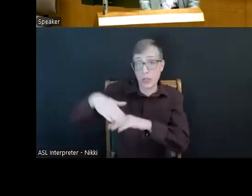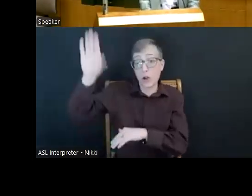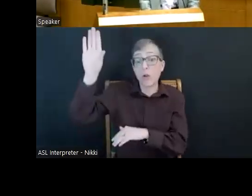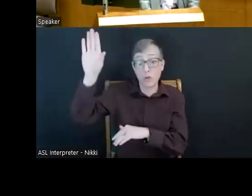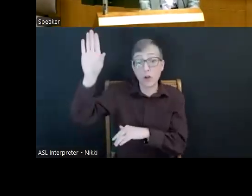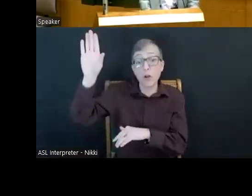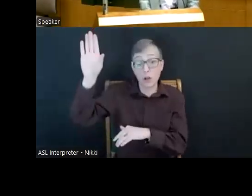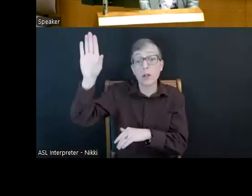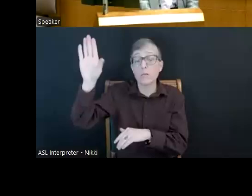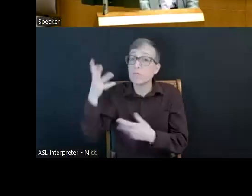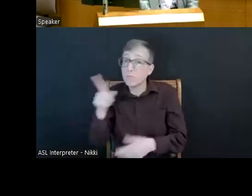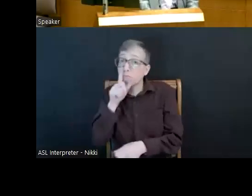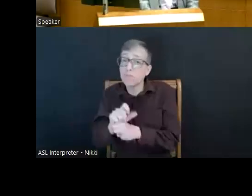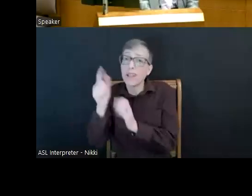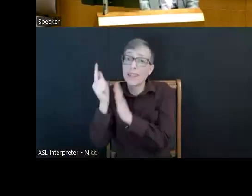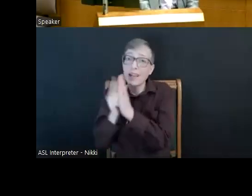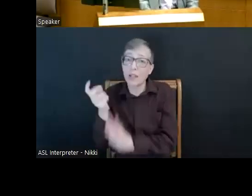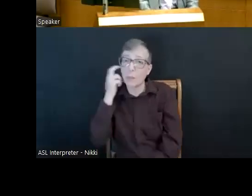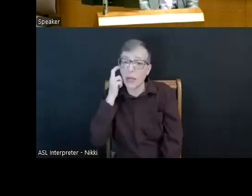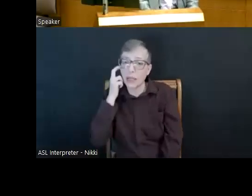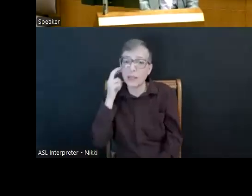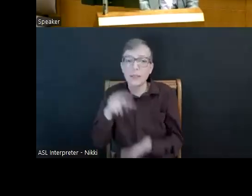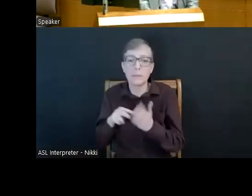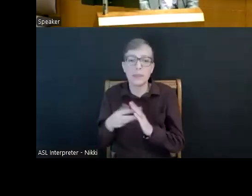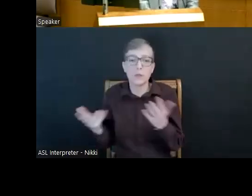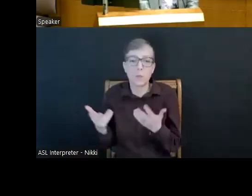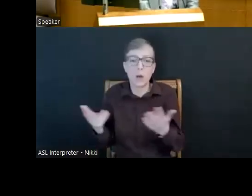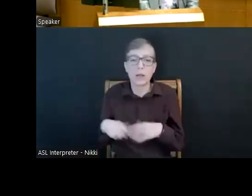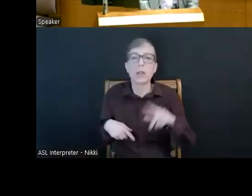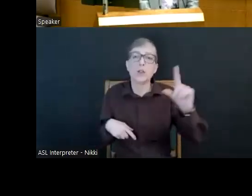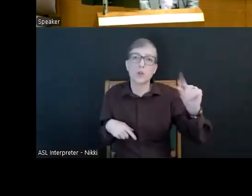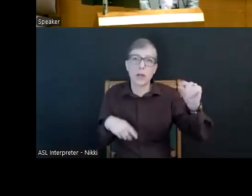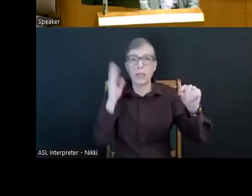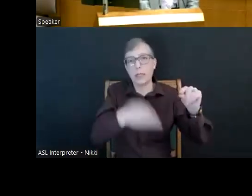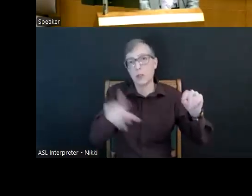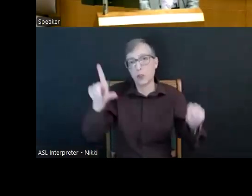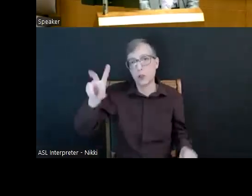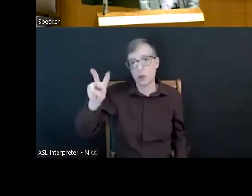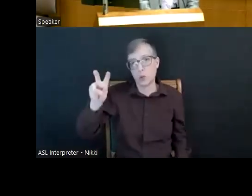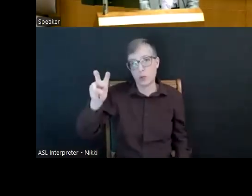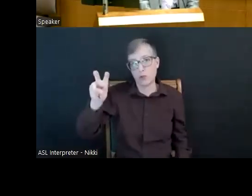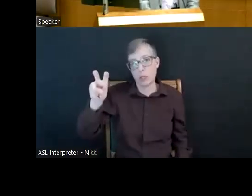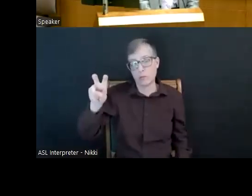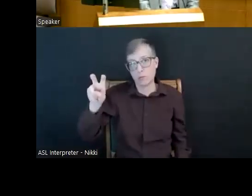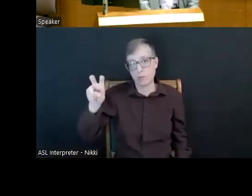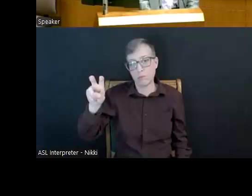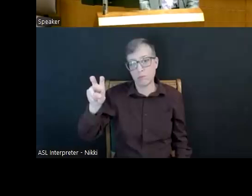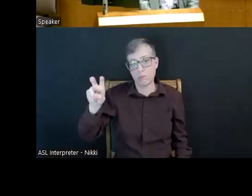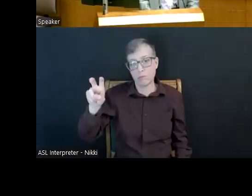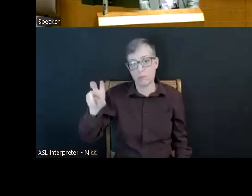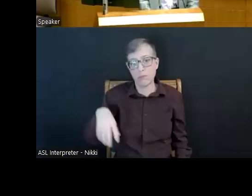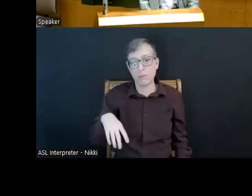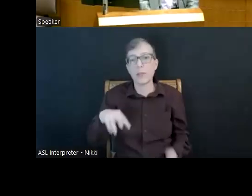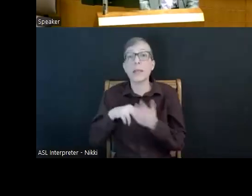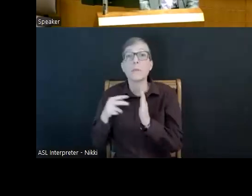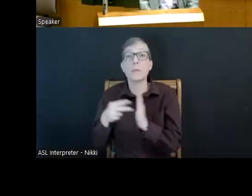blind, meaning visual acuity of 2200, meaning that what someone else can see from